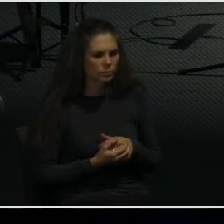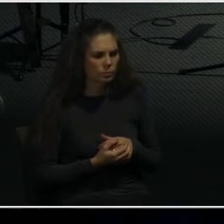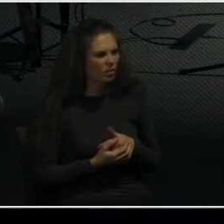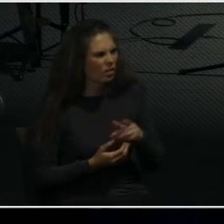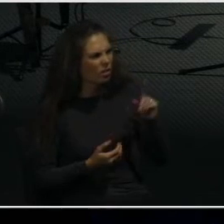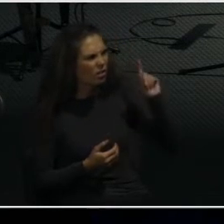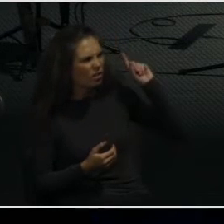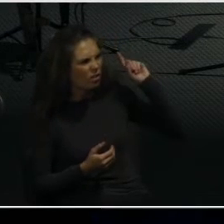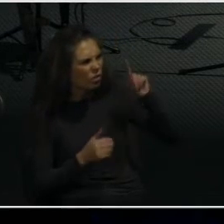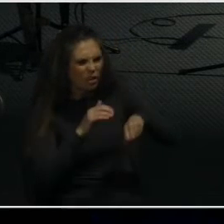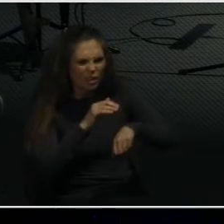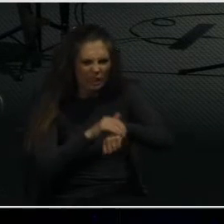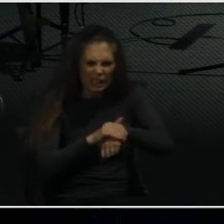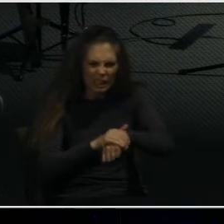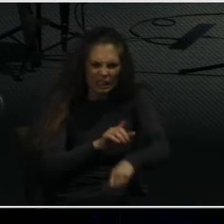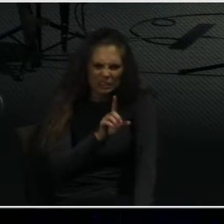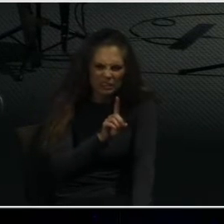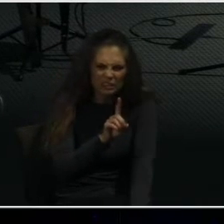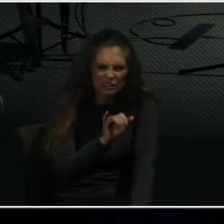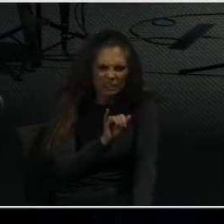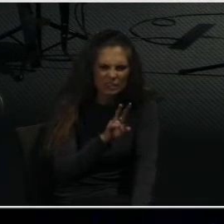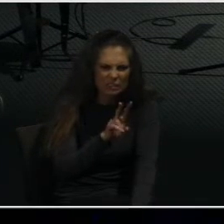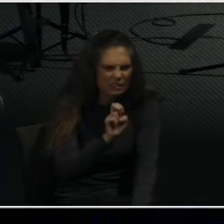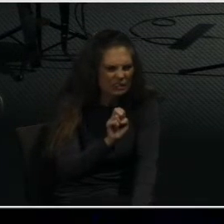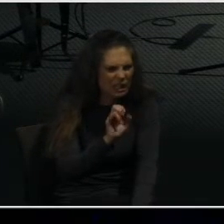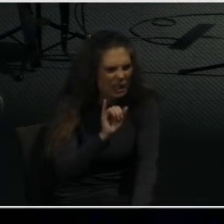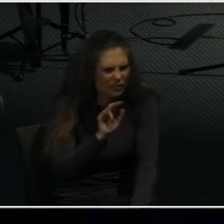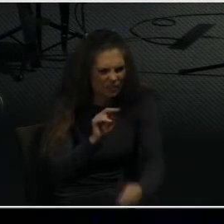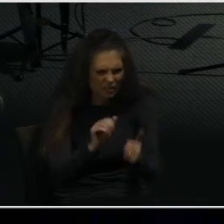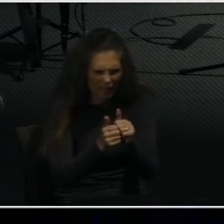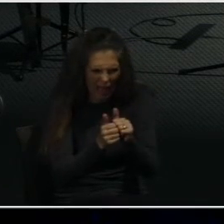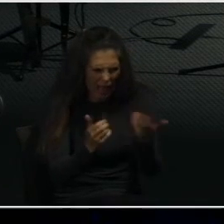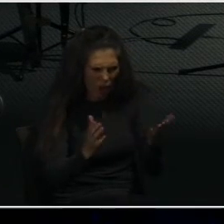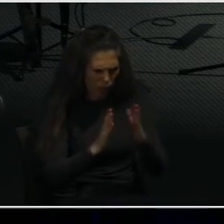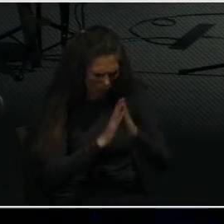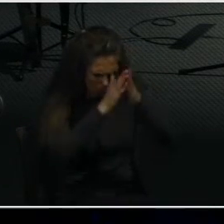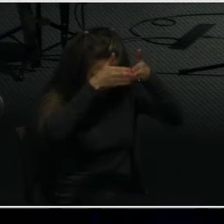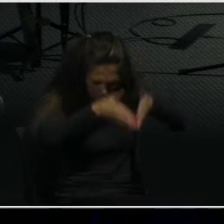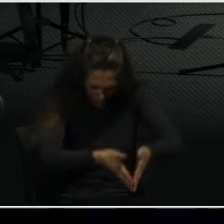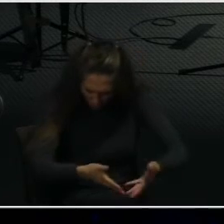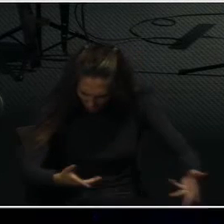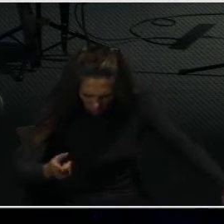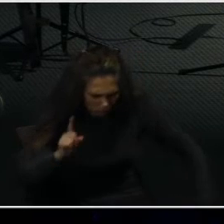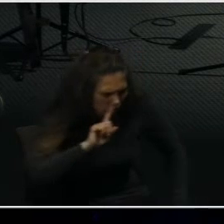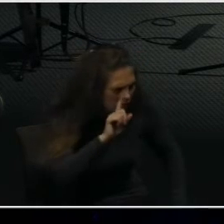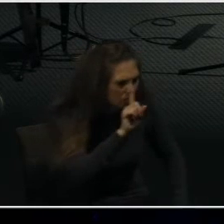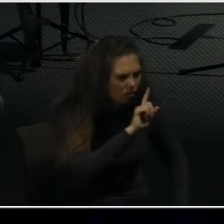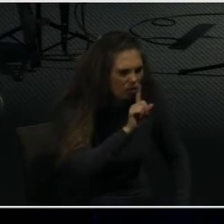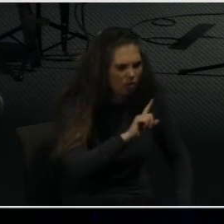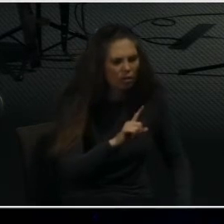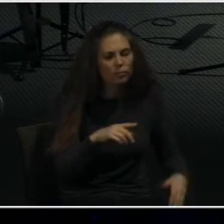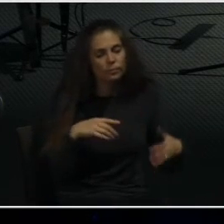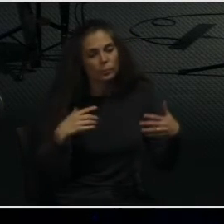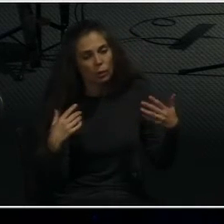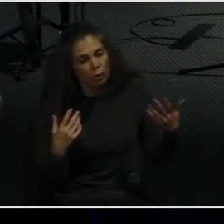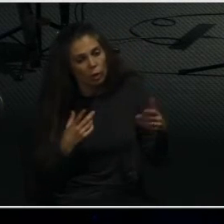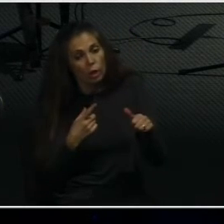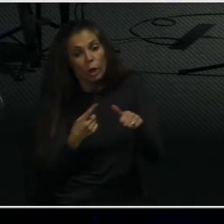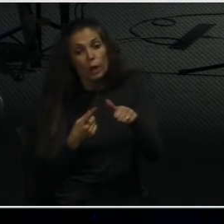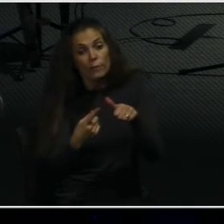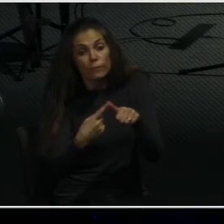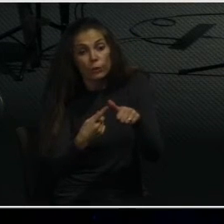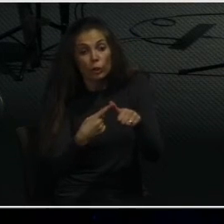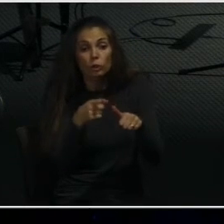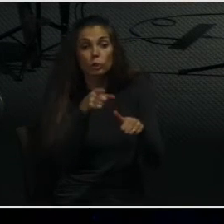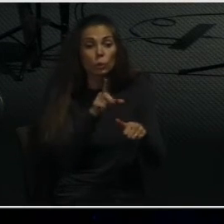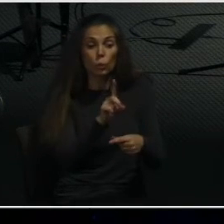there's no, like, river of water we can dive into that we can see right now? Well, first of all, you need to receive God's saving love and healing